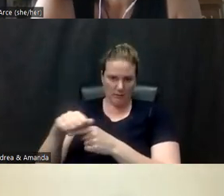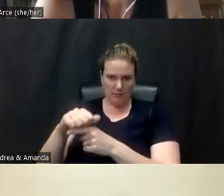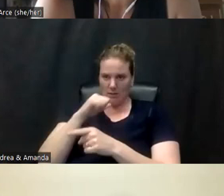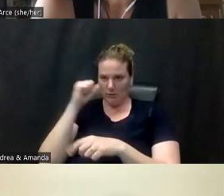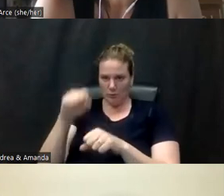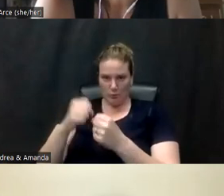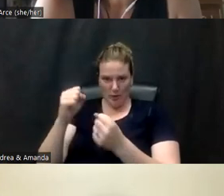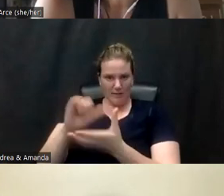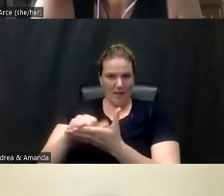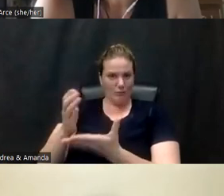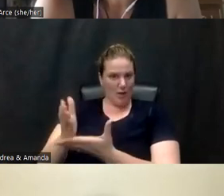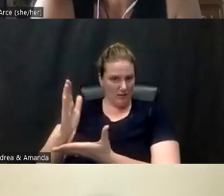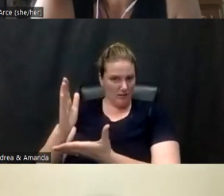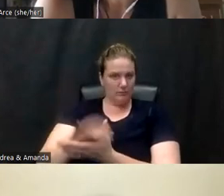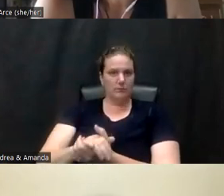violate the officer's rights.